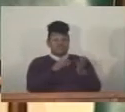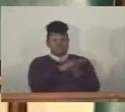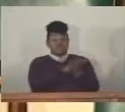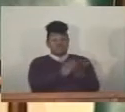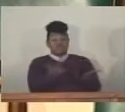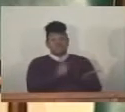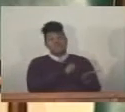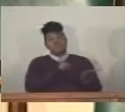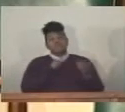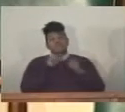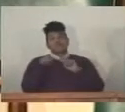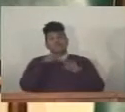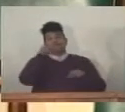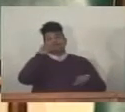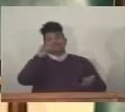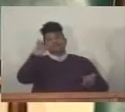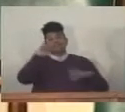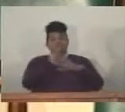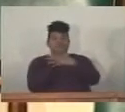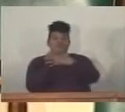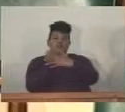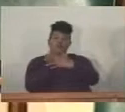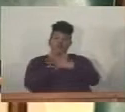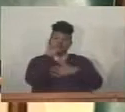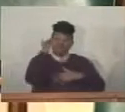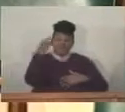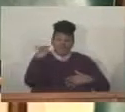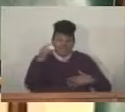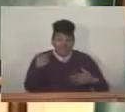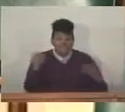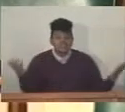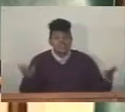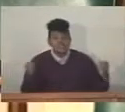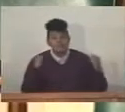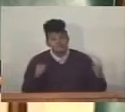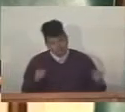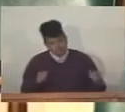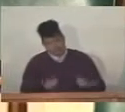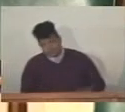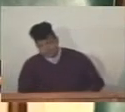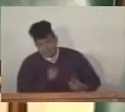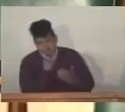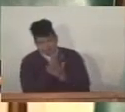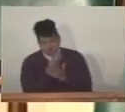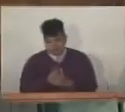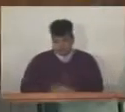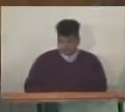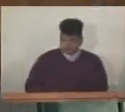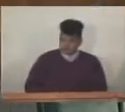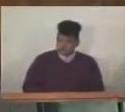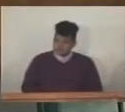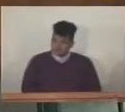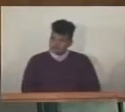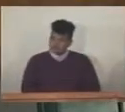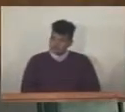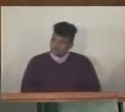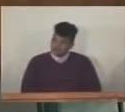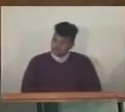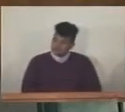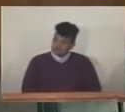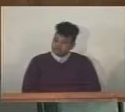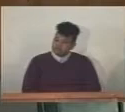table of the Senate on the 26th day of January 2018, are hereby affirmed. So it's not laid on the table of the Senate, they were laid